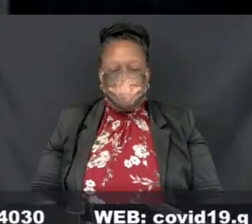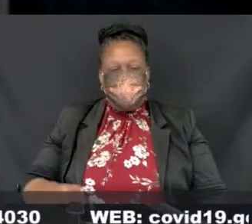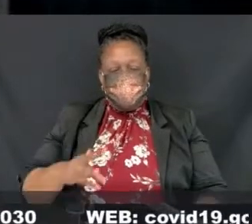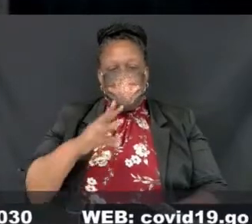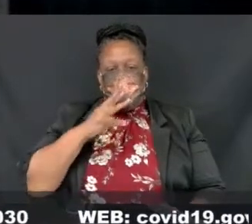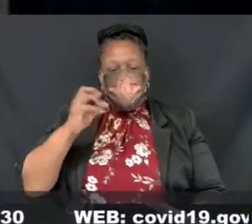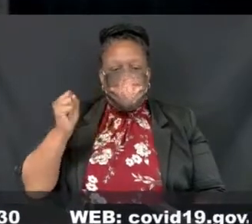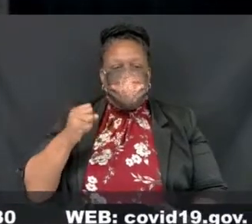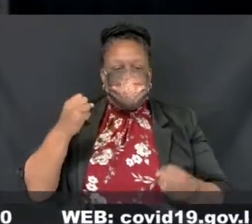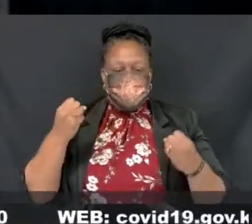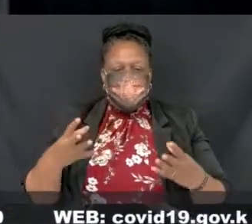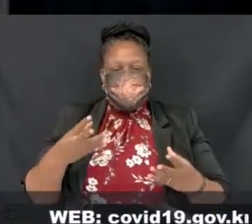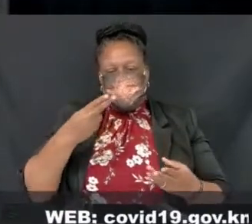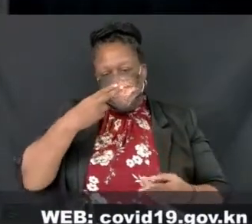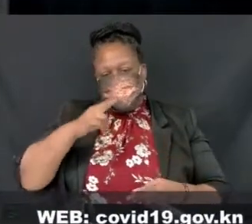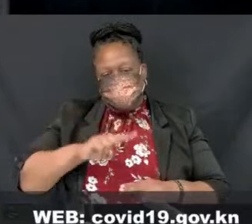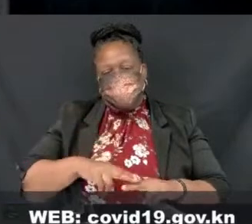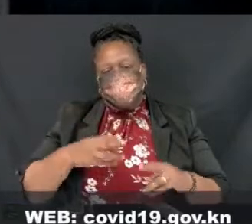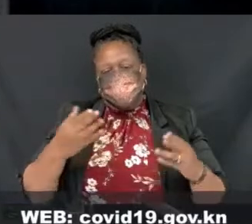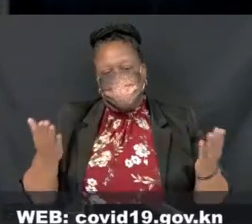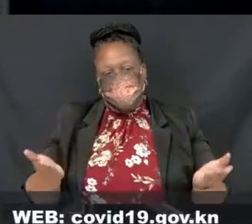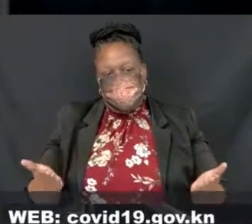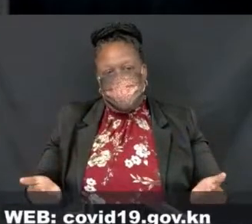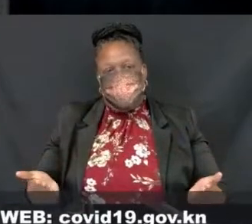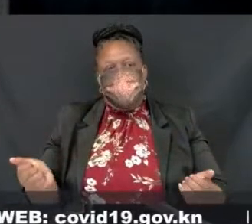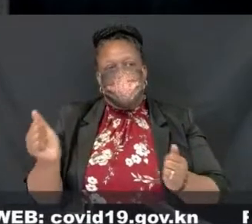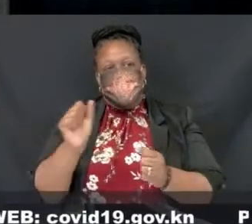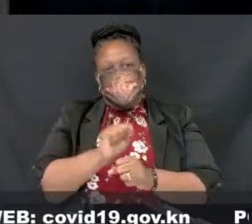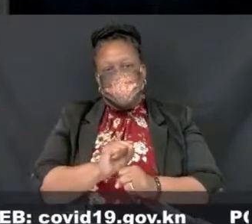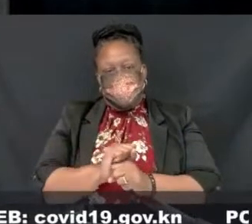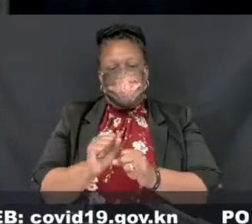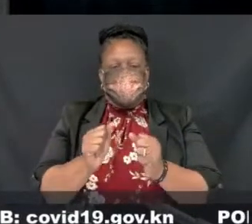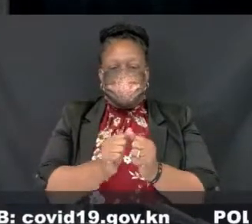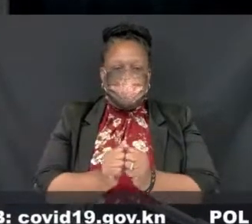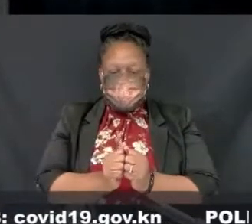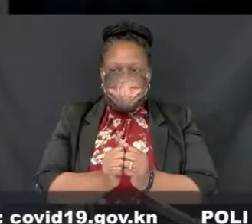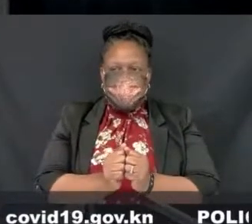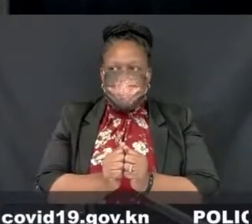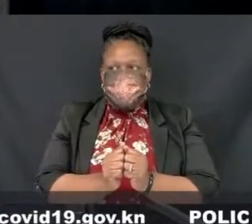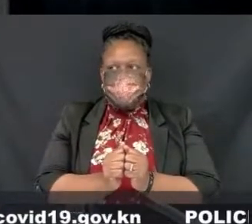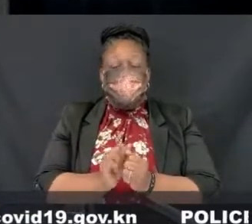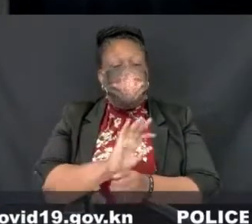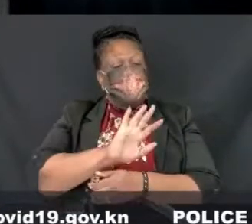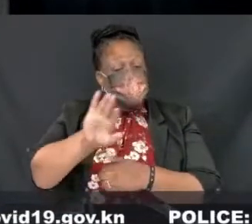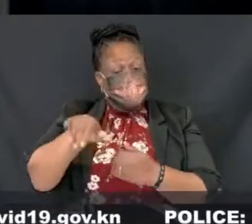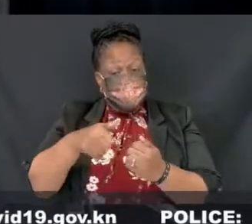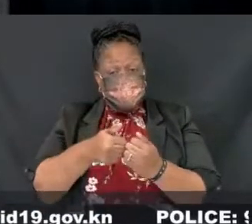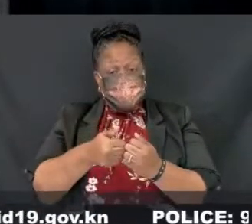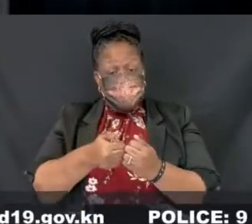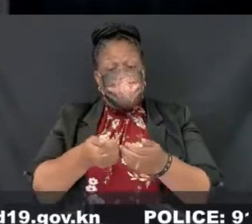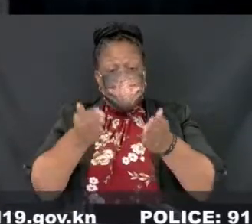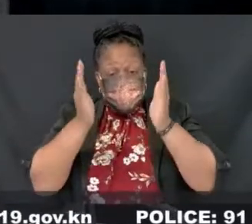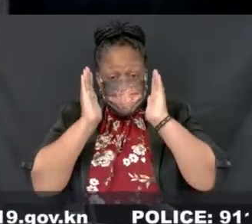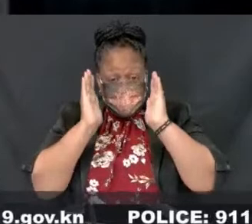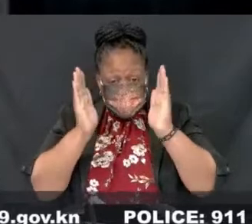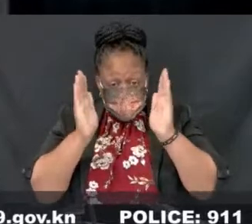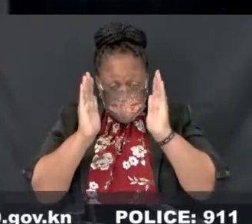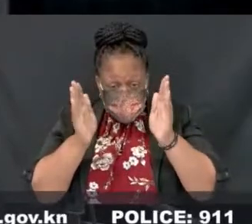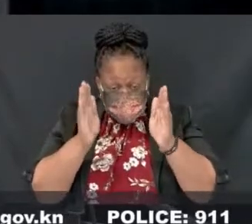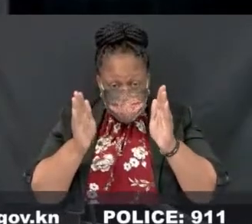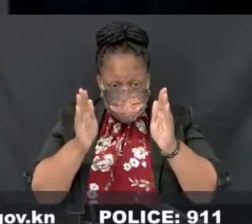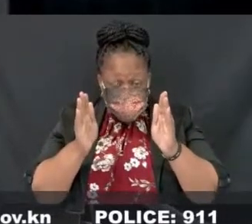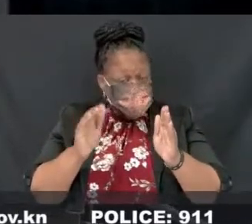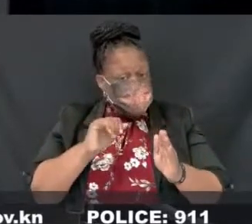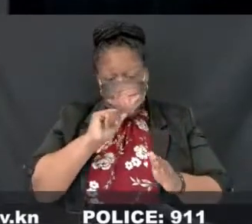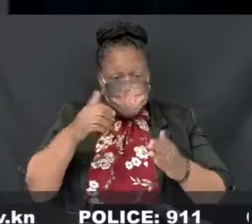I think we had a great time together. Please remain vigilant. It's not